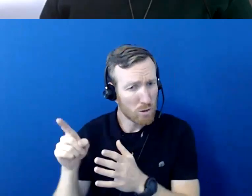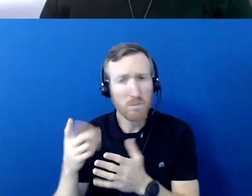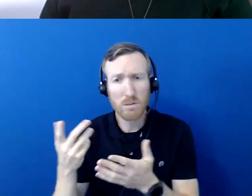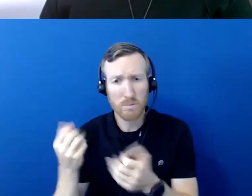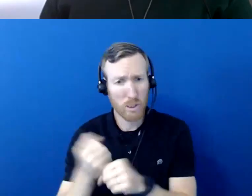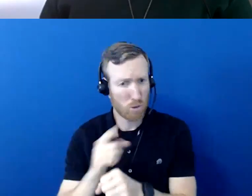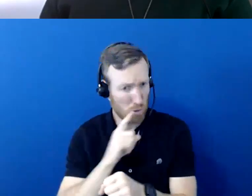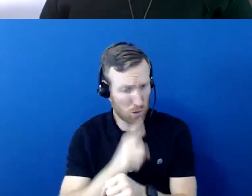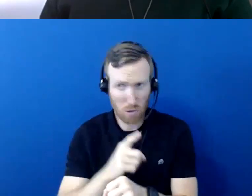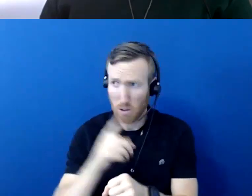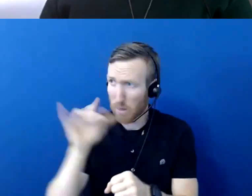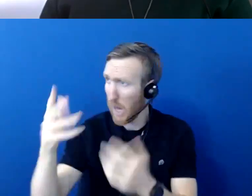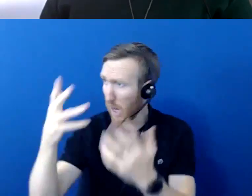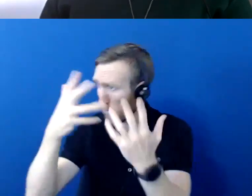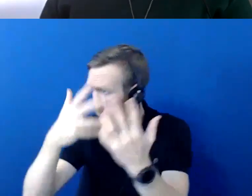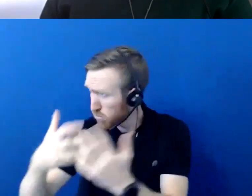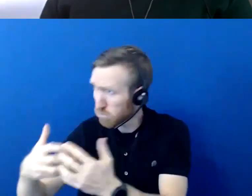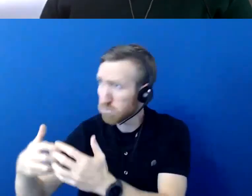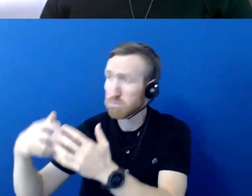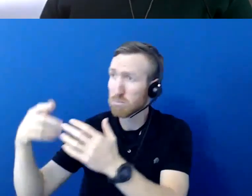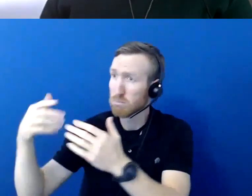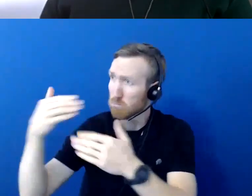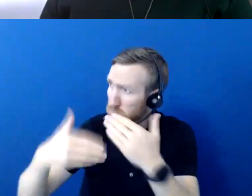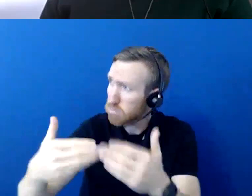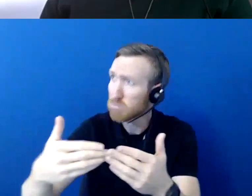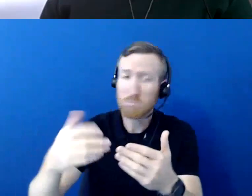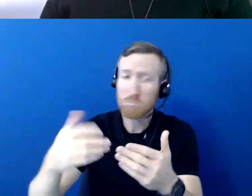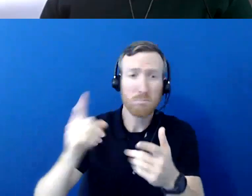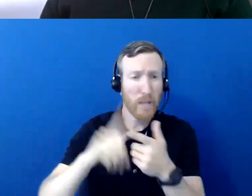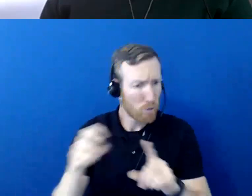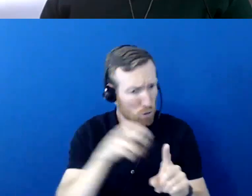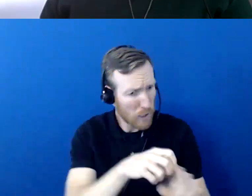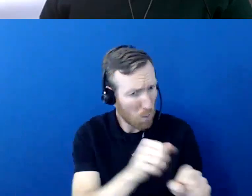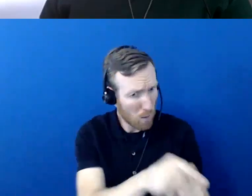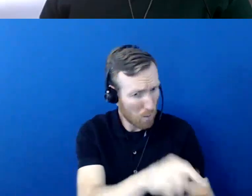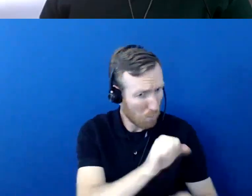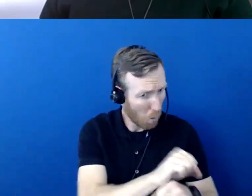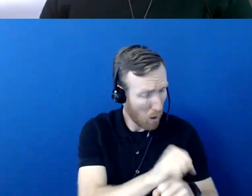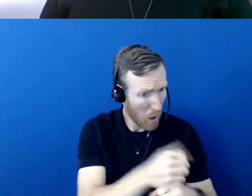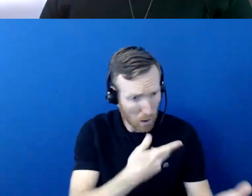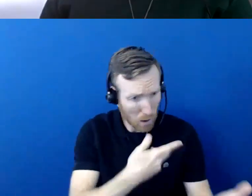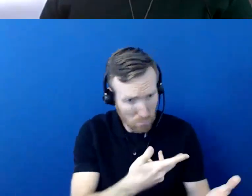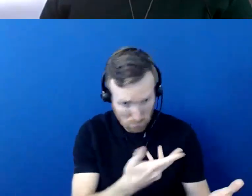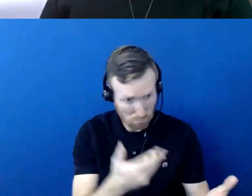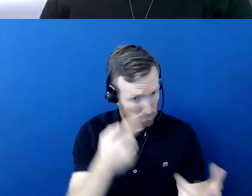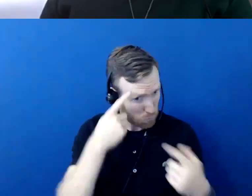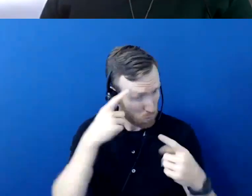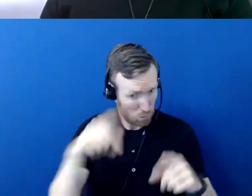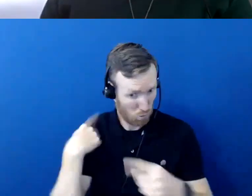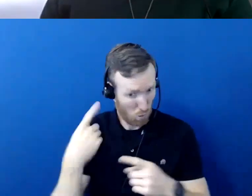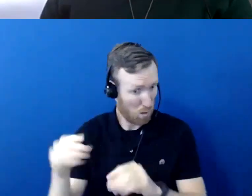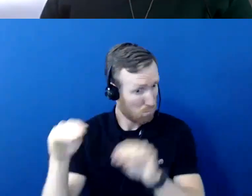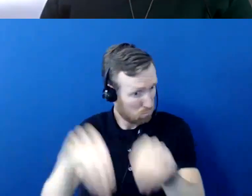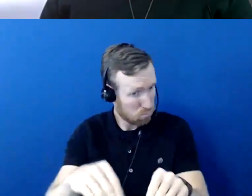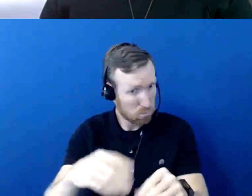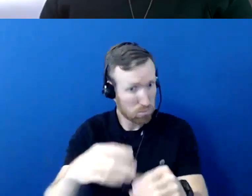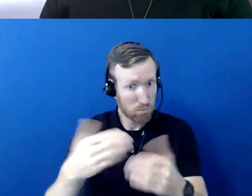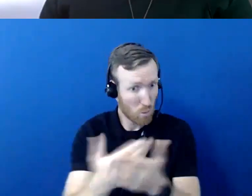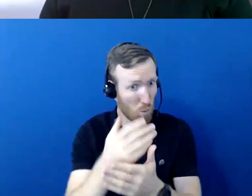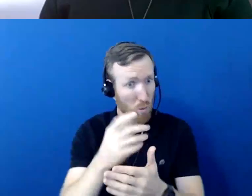ensure that that takes place and to check back with the employee to see that things are working and